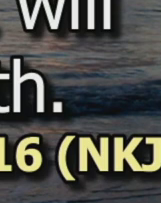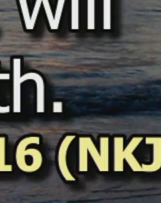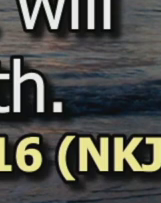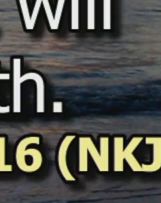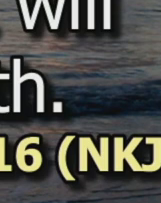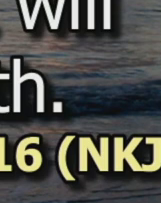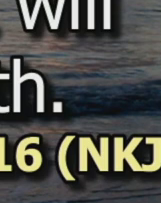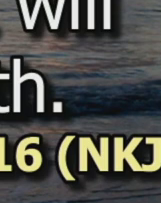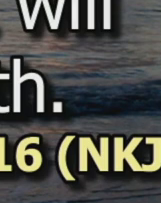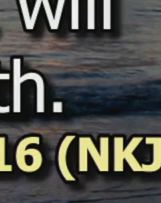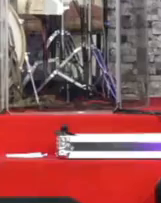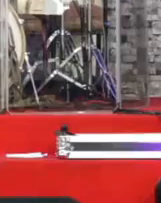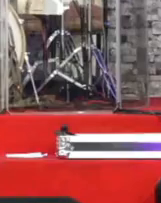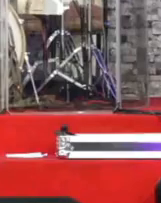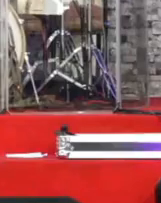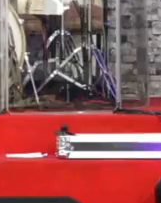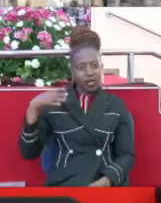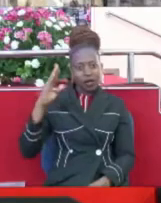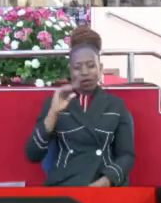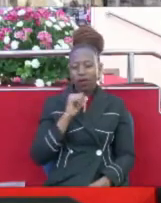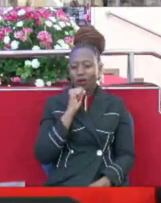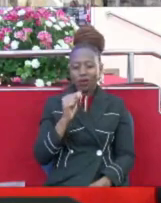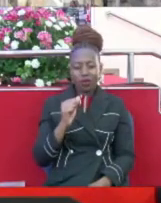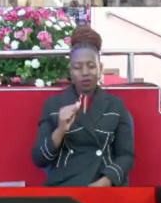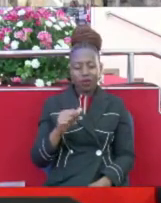So God does not like anything that is lukewarm.